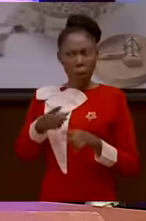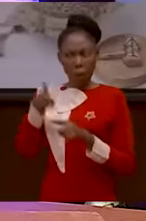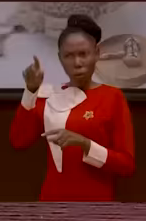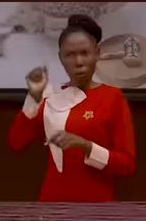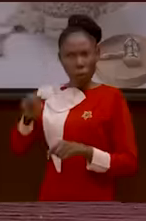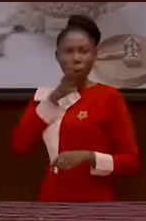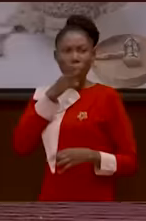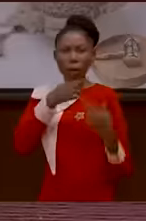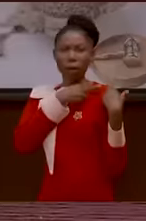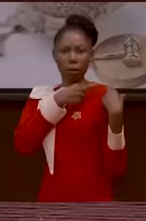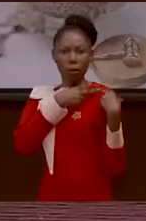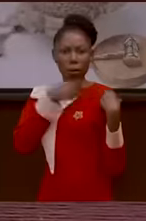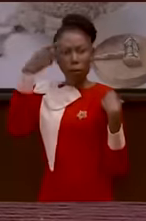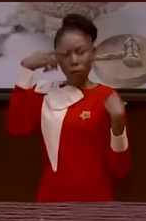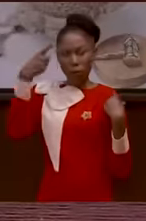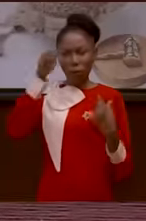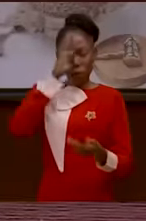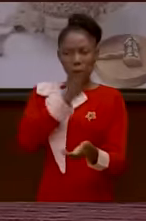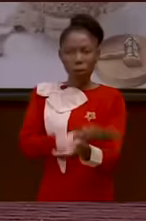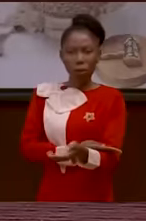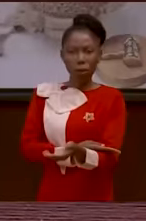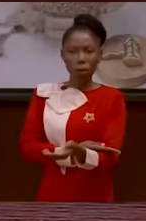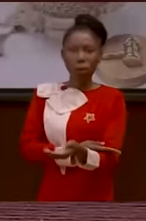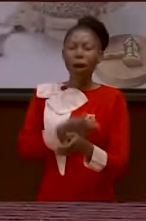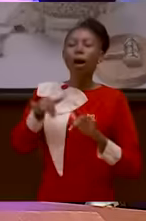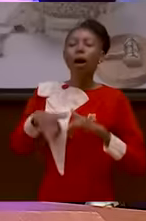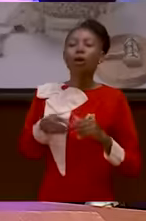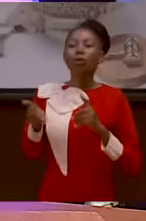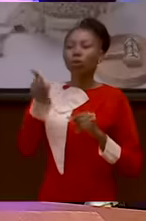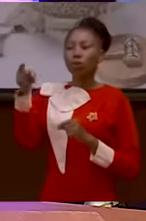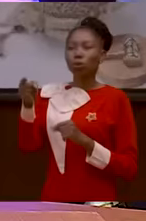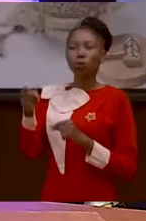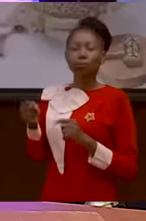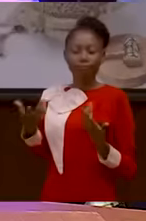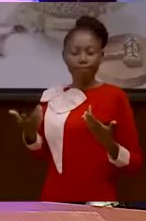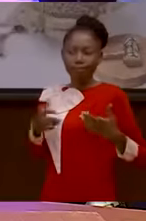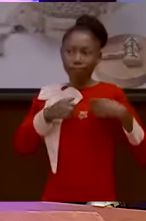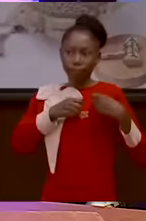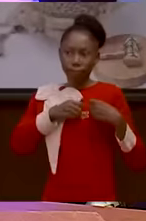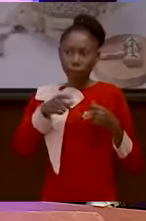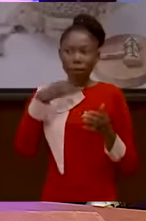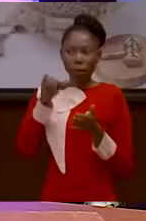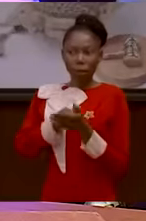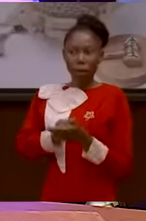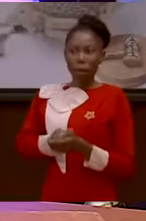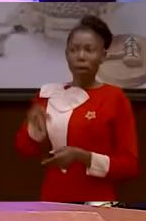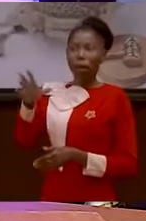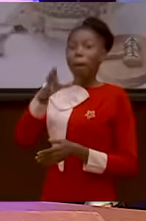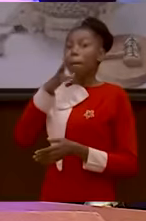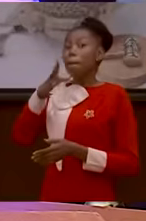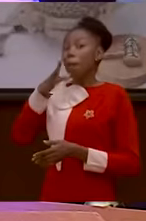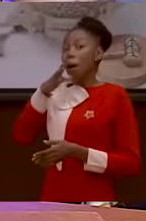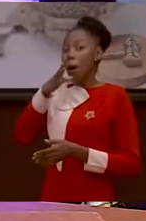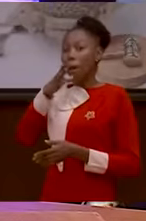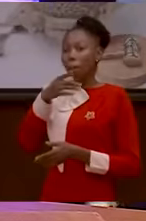son. Okay. Well, how did you meet him? How long ago? Oh, okay. He was my mom's customer. So we